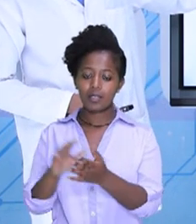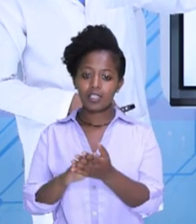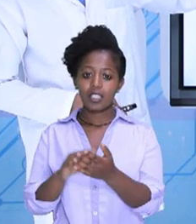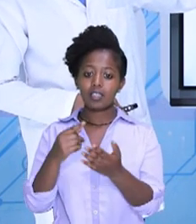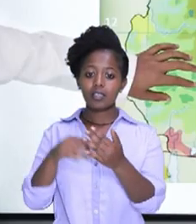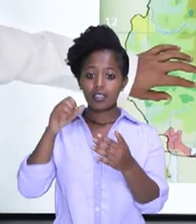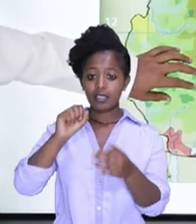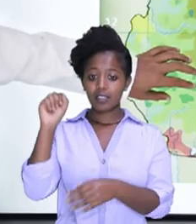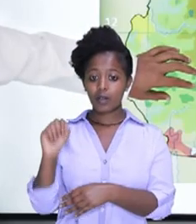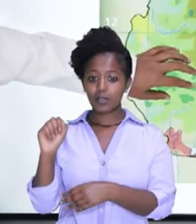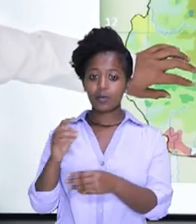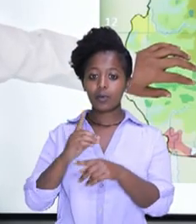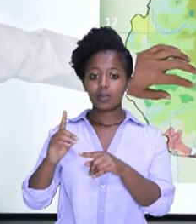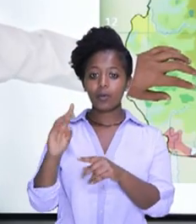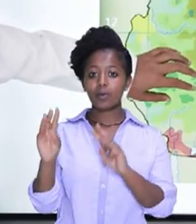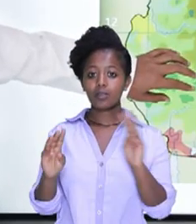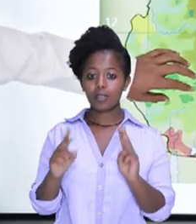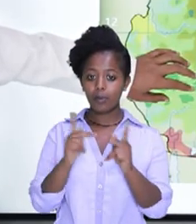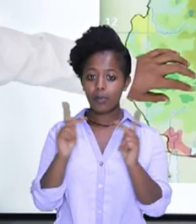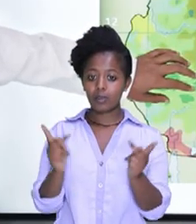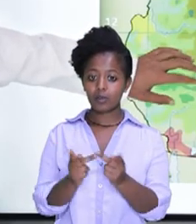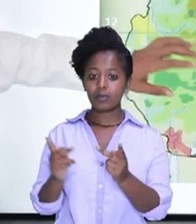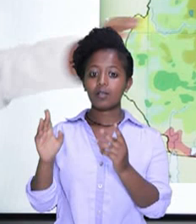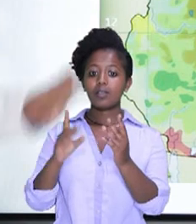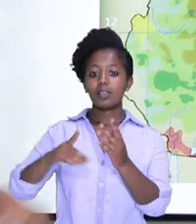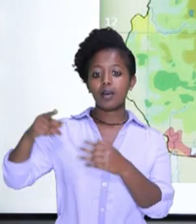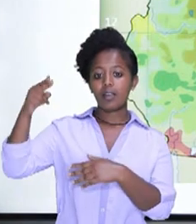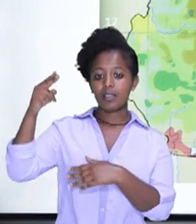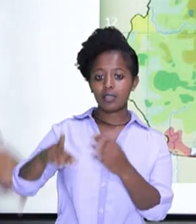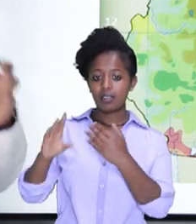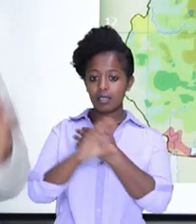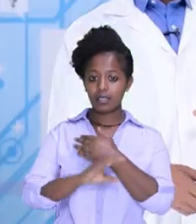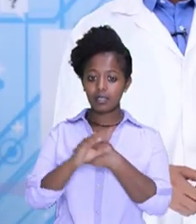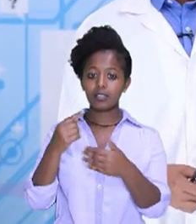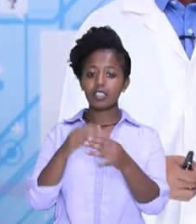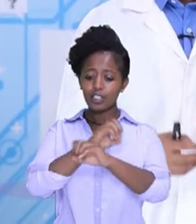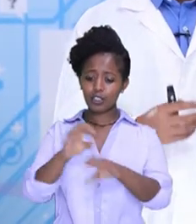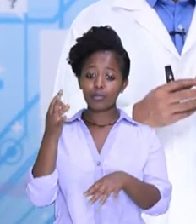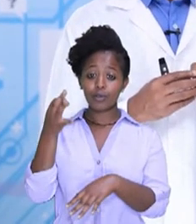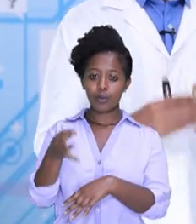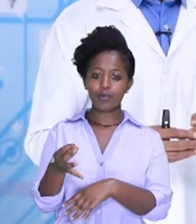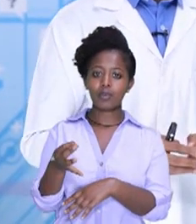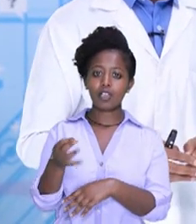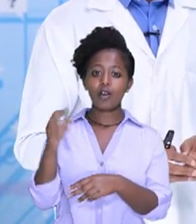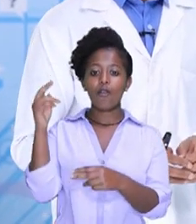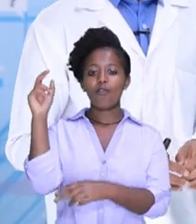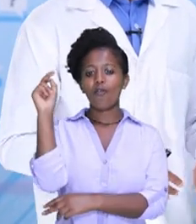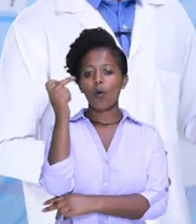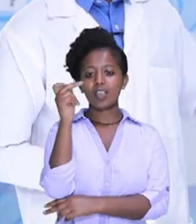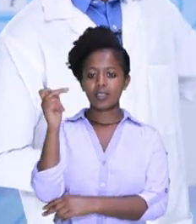the southwestern highlands of the country, you can find the distribution of